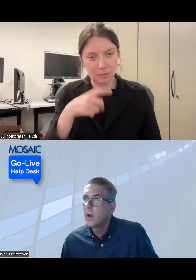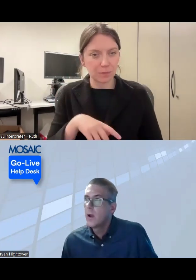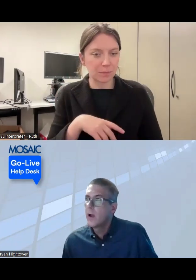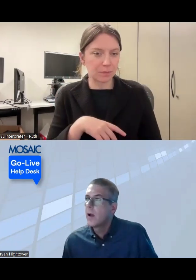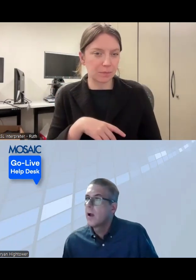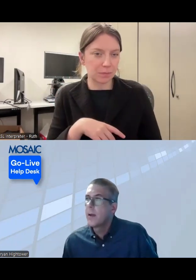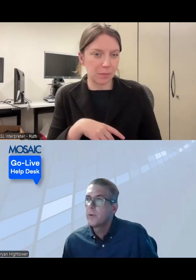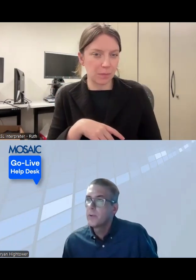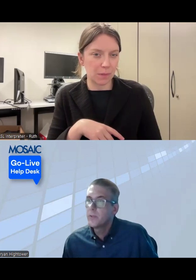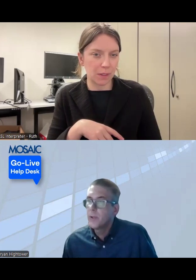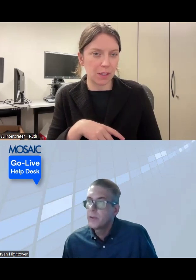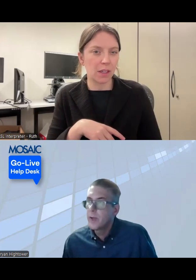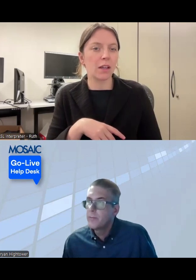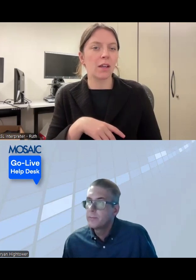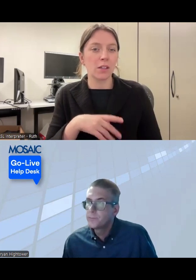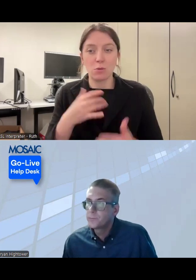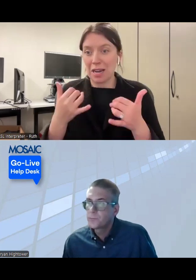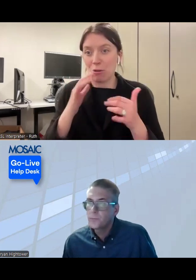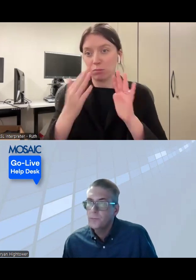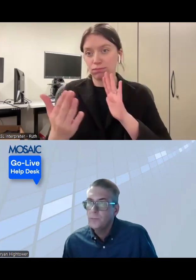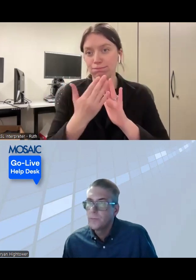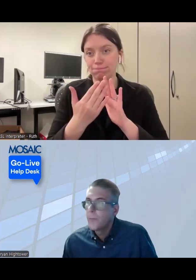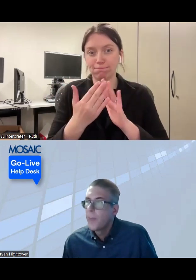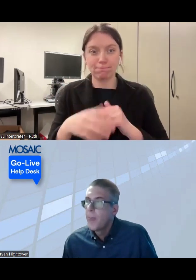Now, I'm going to blow this up